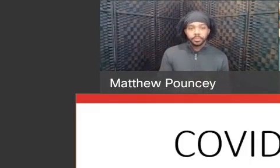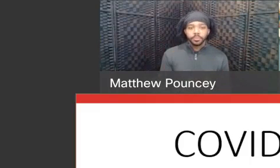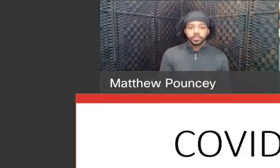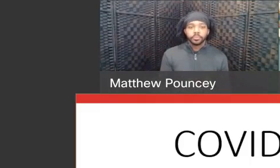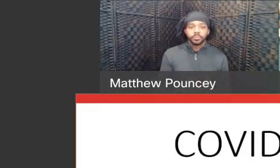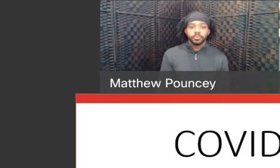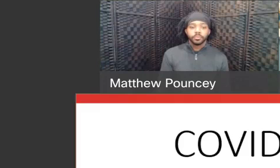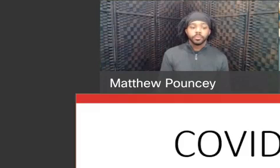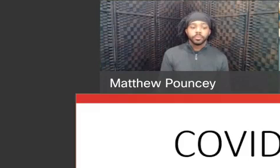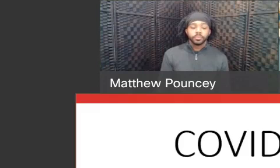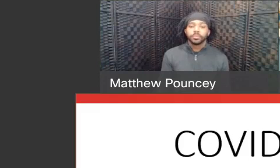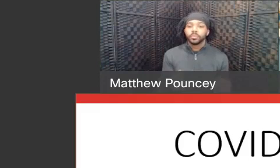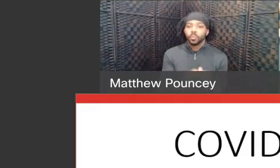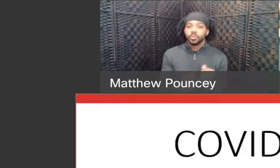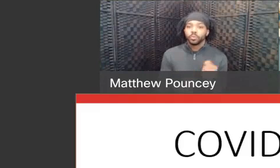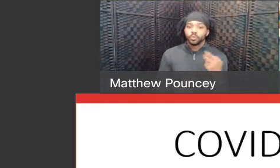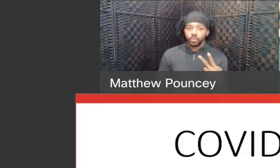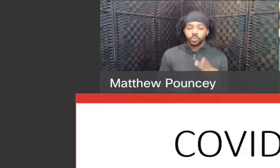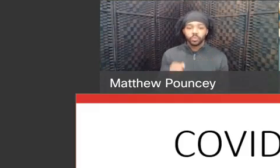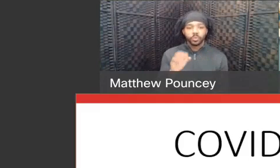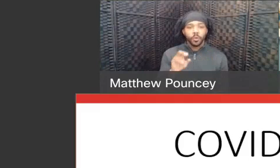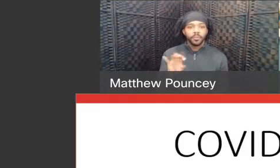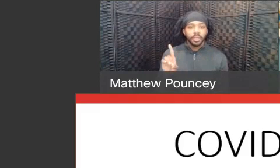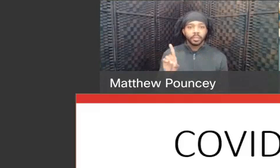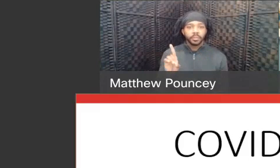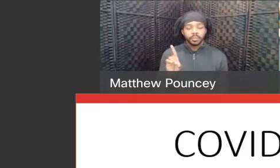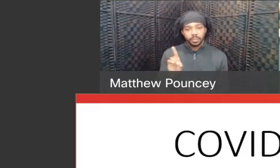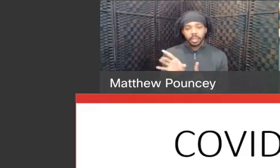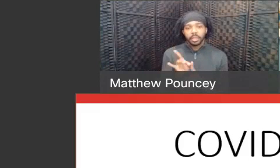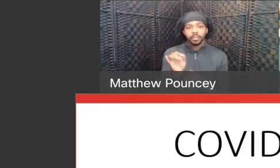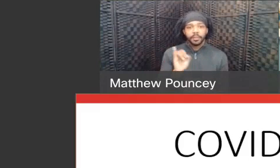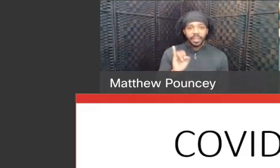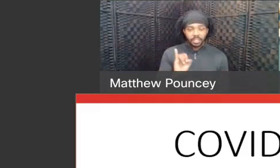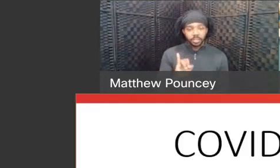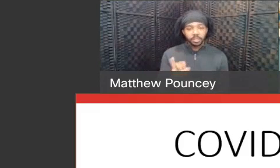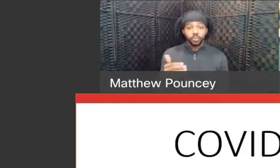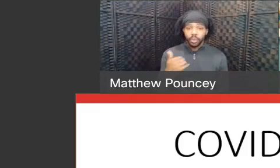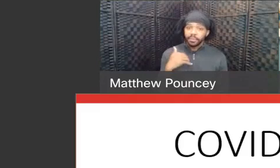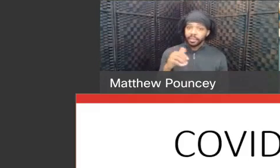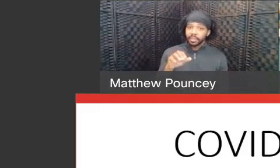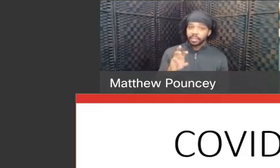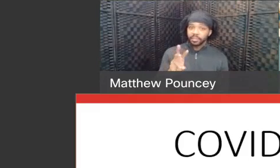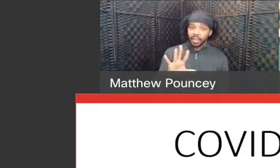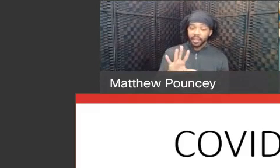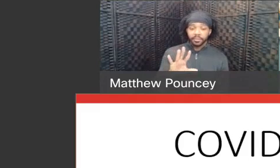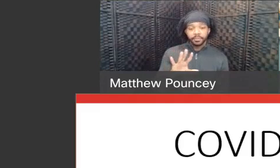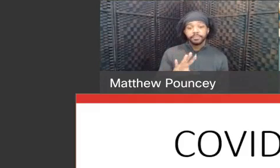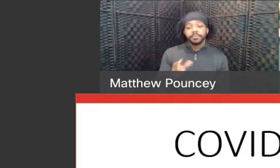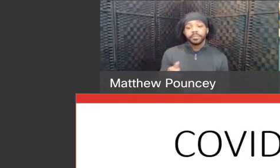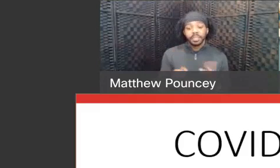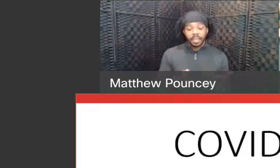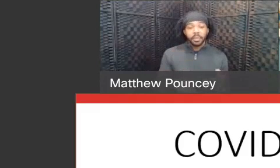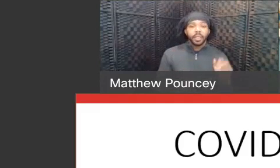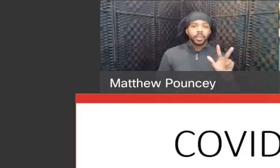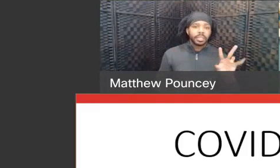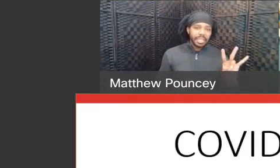with 2 COVID infections. We have had 65 deaths, but only 37 of those are